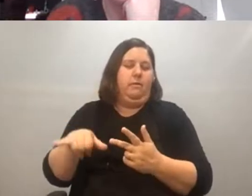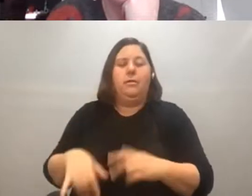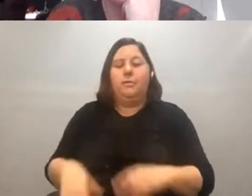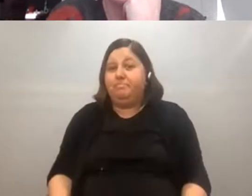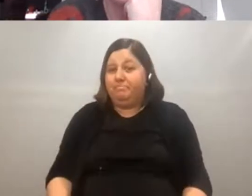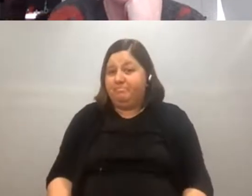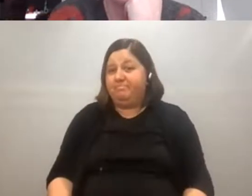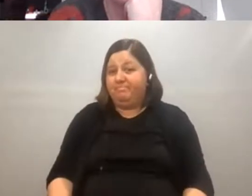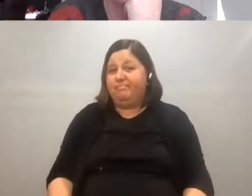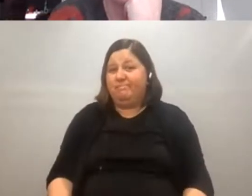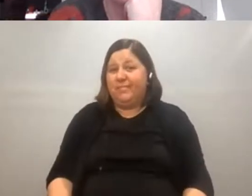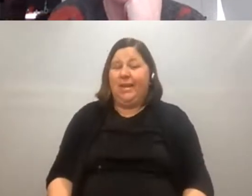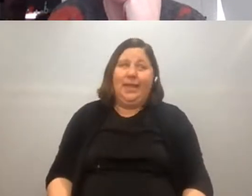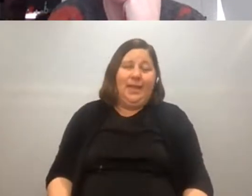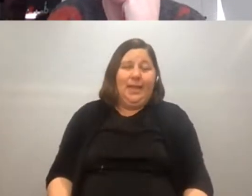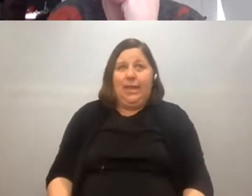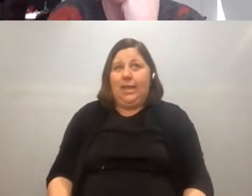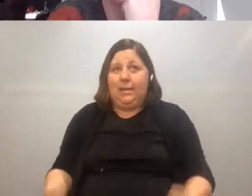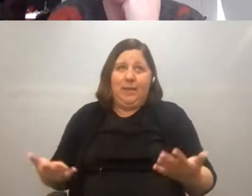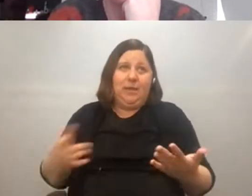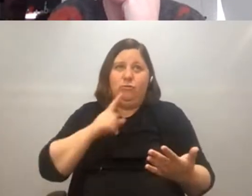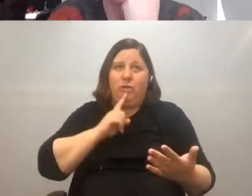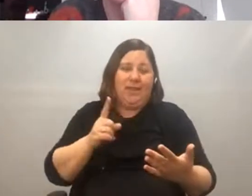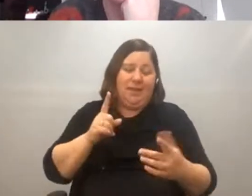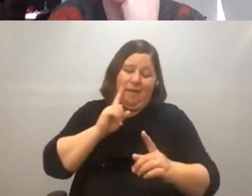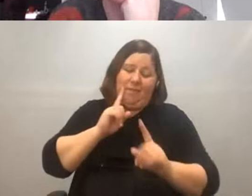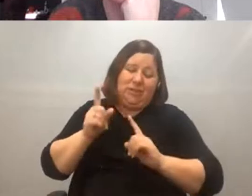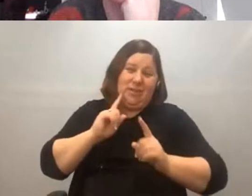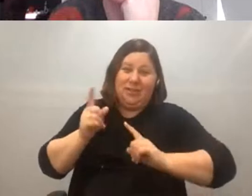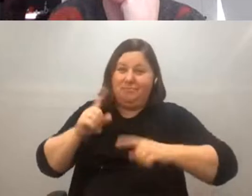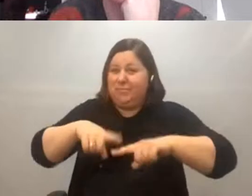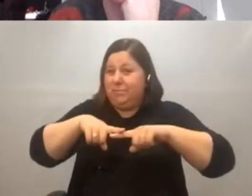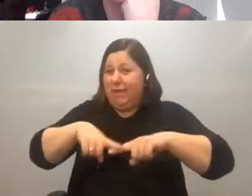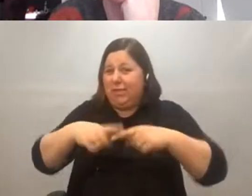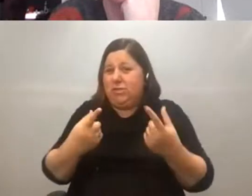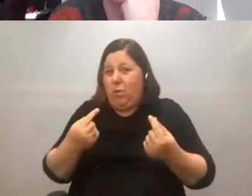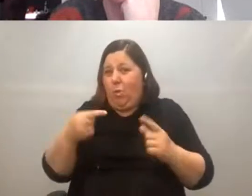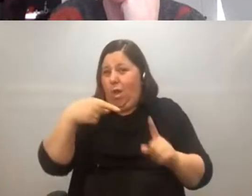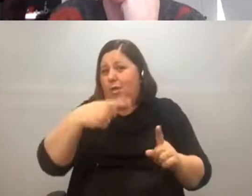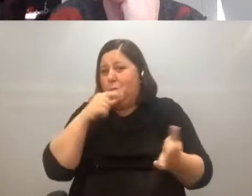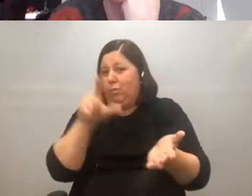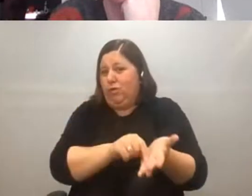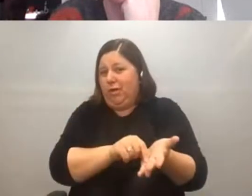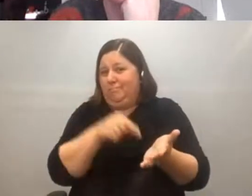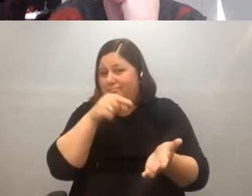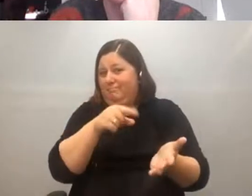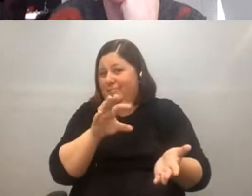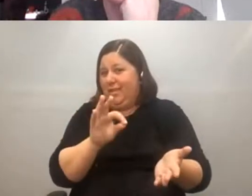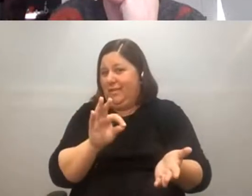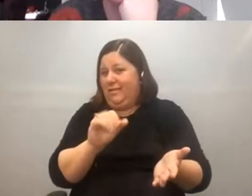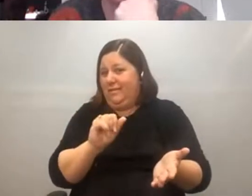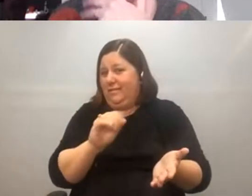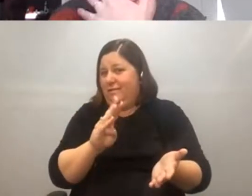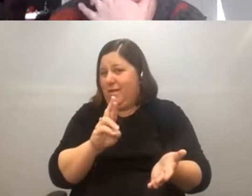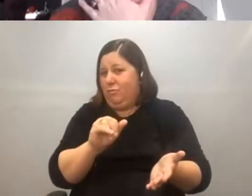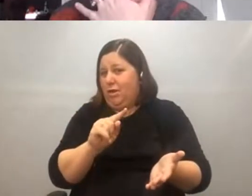that's a conversation i mean it depends on um what our fabricator wants um and we can we'll talk to them and